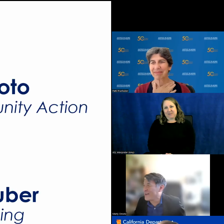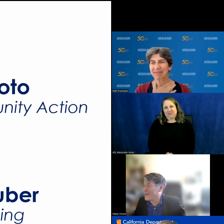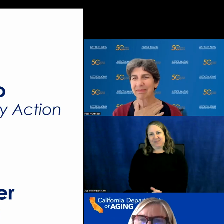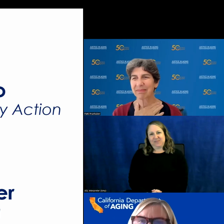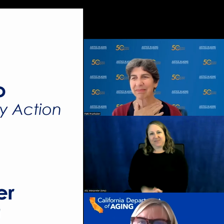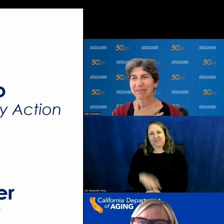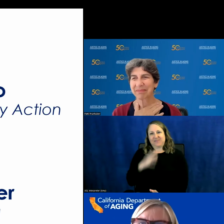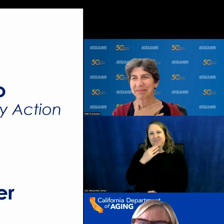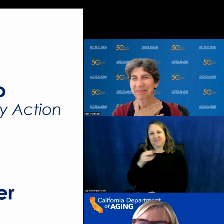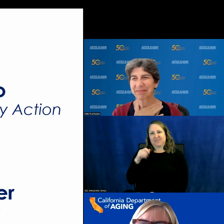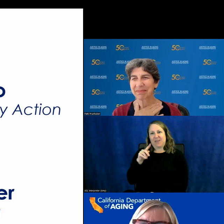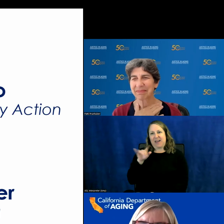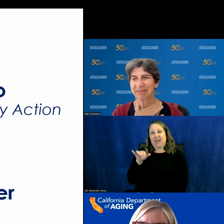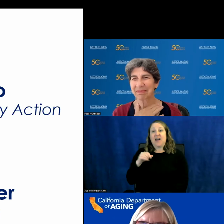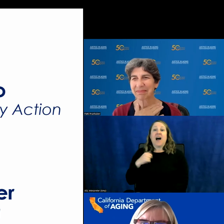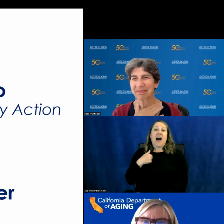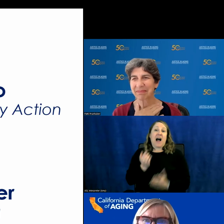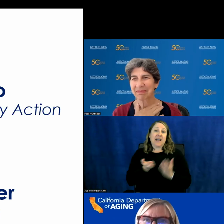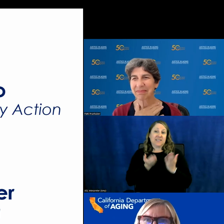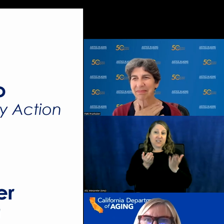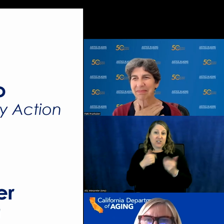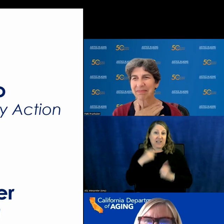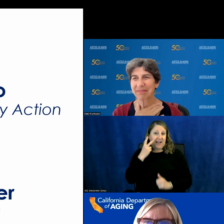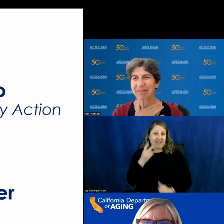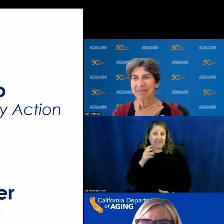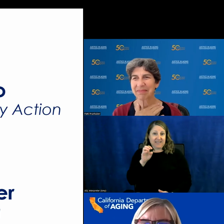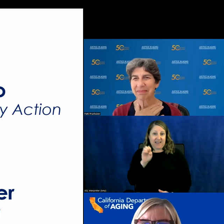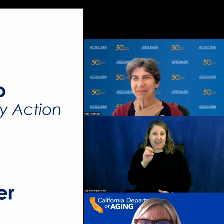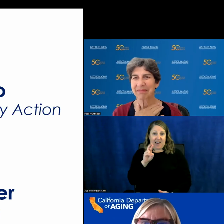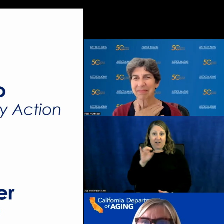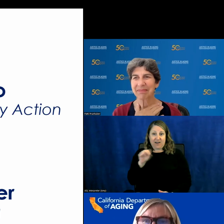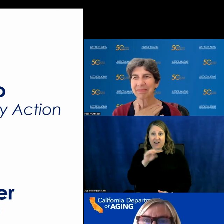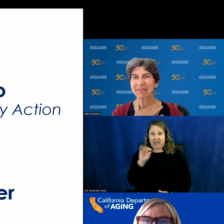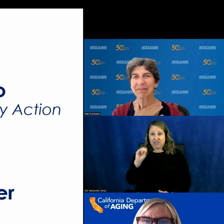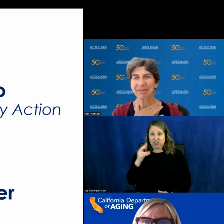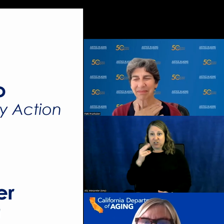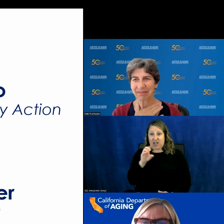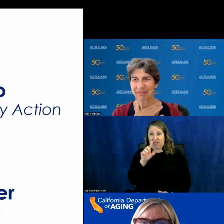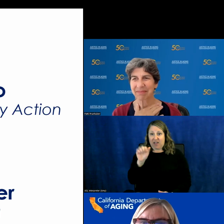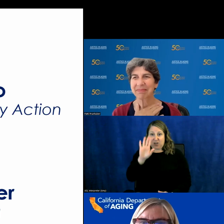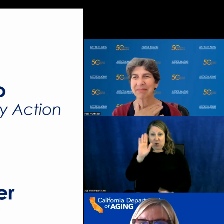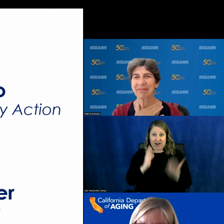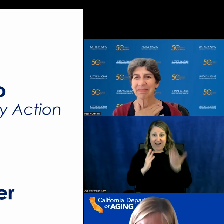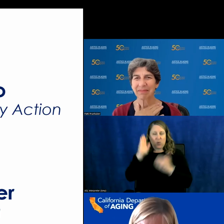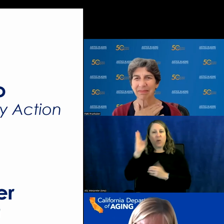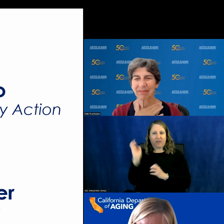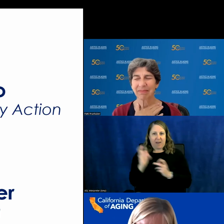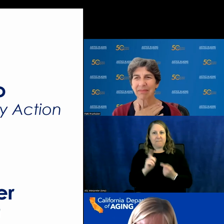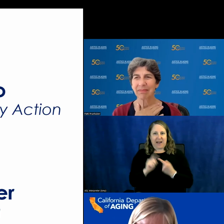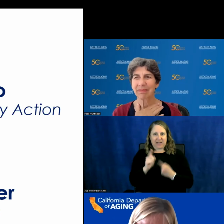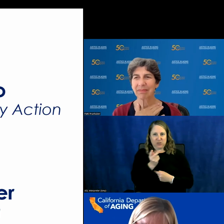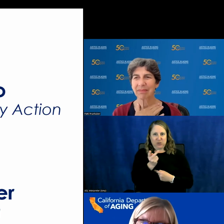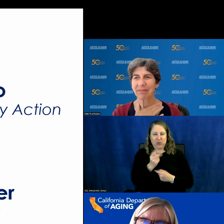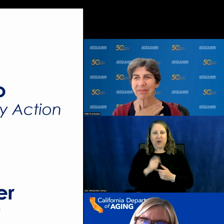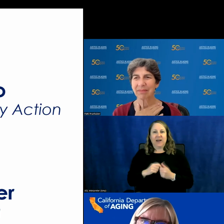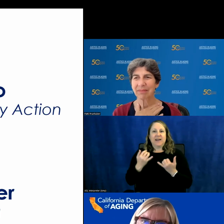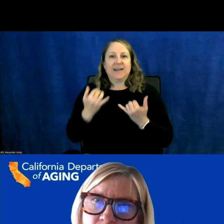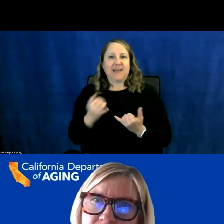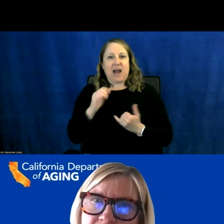thanks, Pat. I would suggest, I did see Aaron and Shella's hands, so we will come back to you. Let's hear from